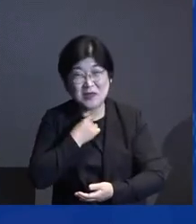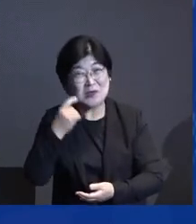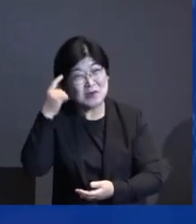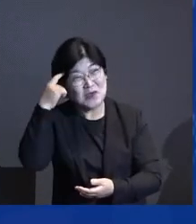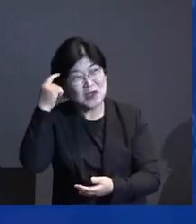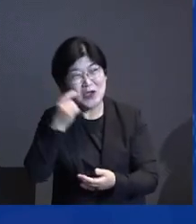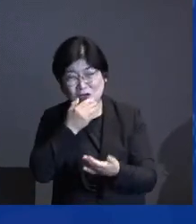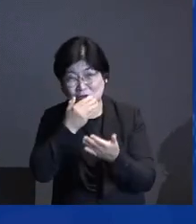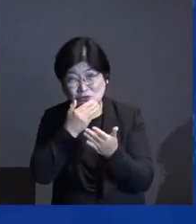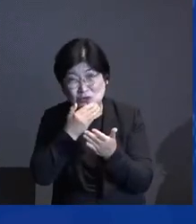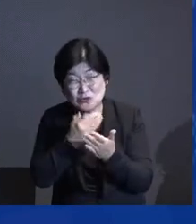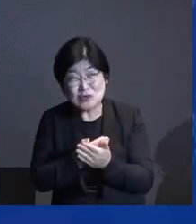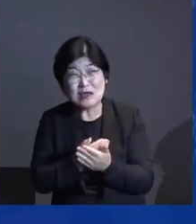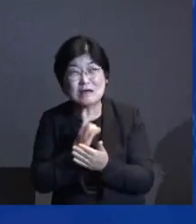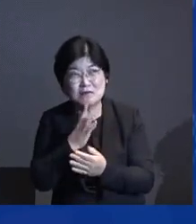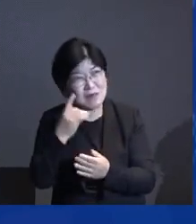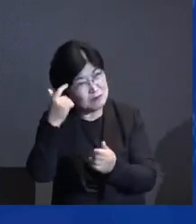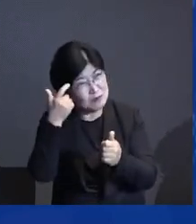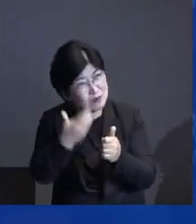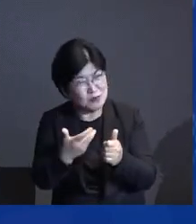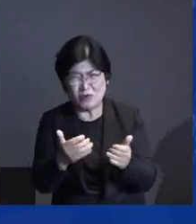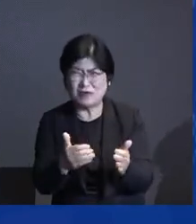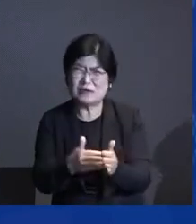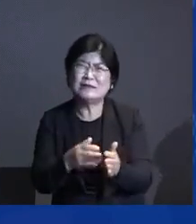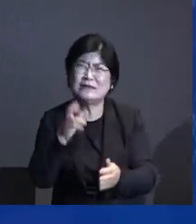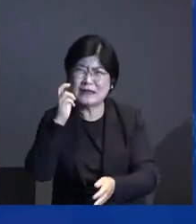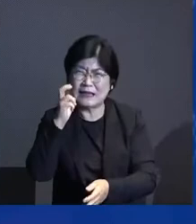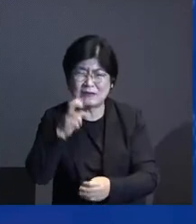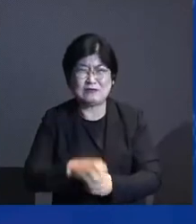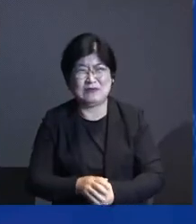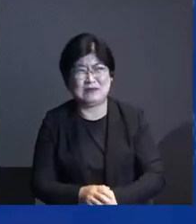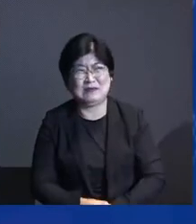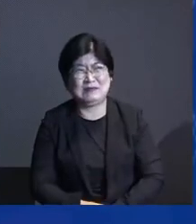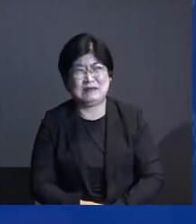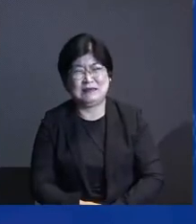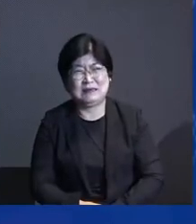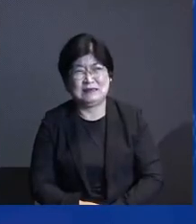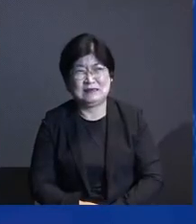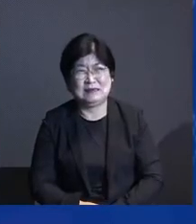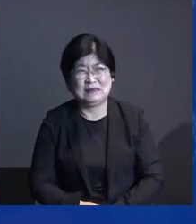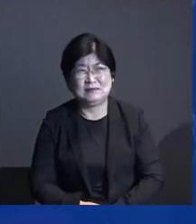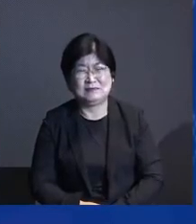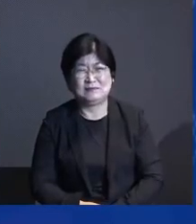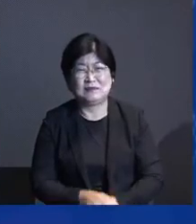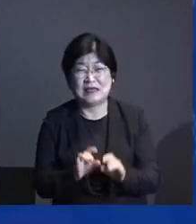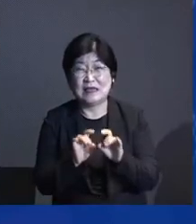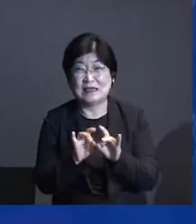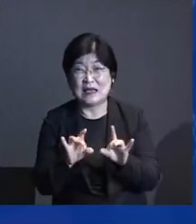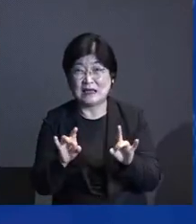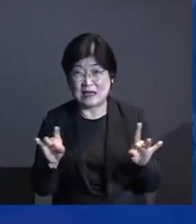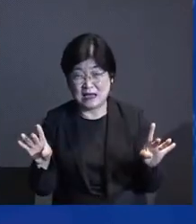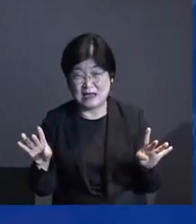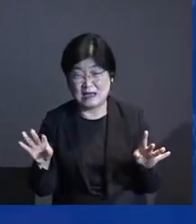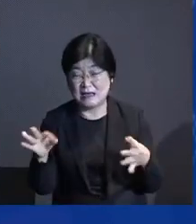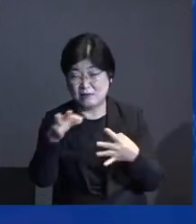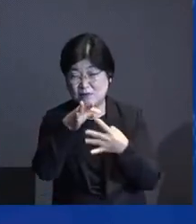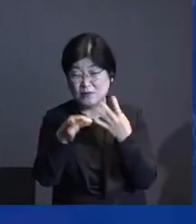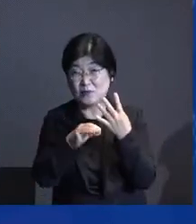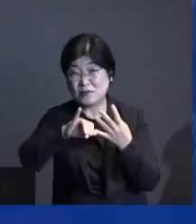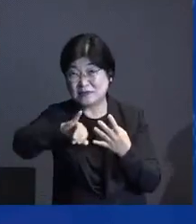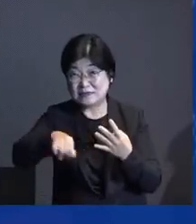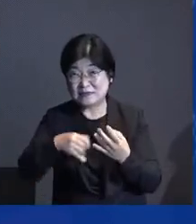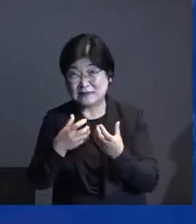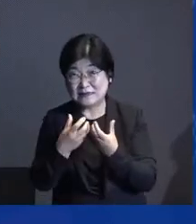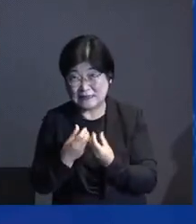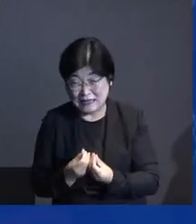what we need to do is to compare the similarities and differences among these different cases and where we can go from